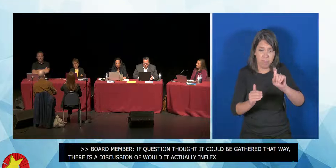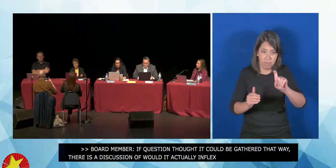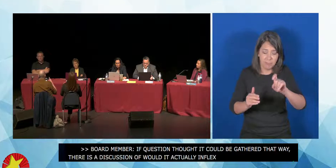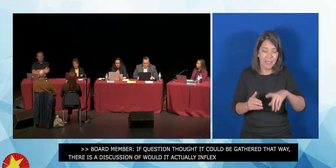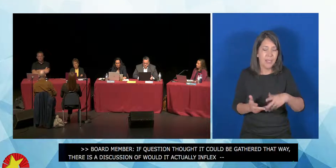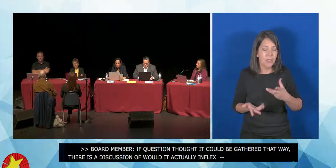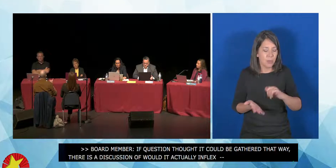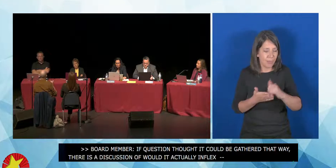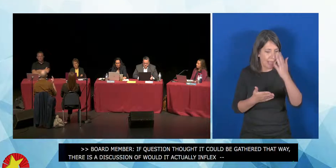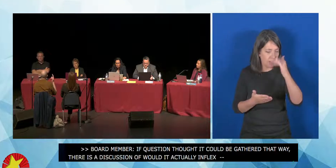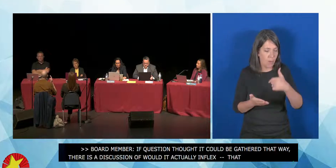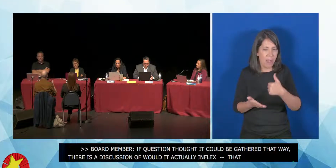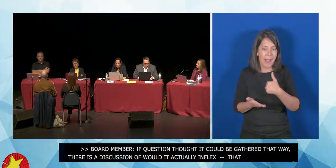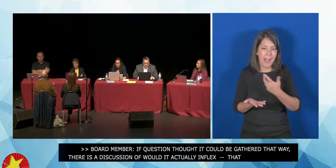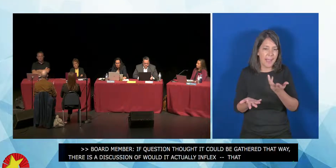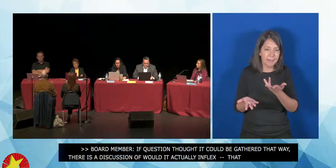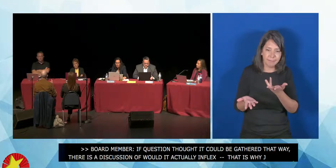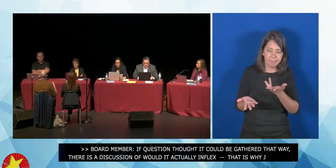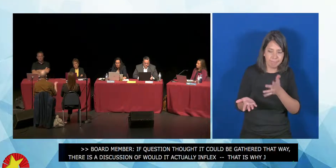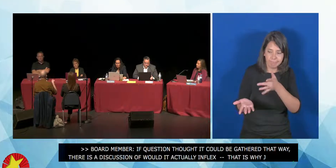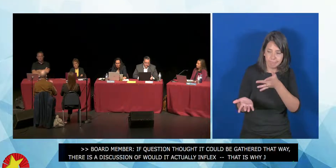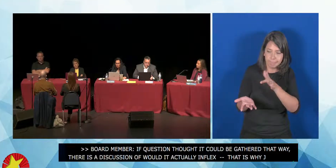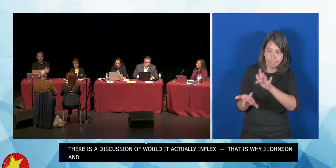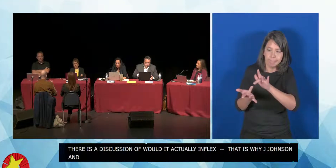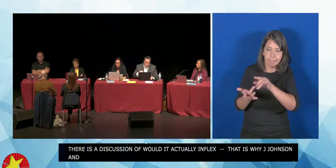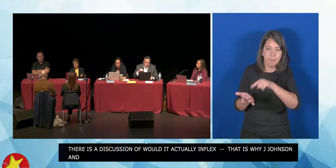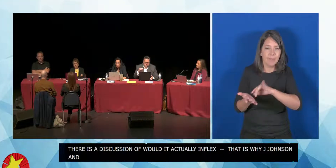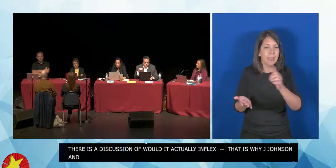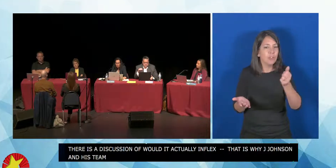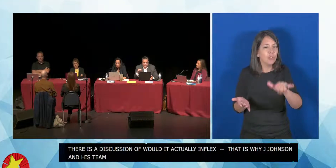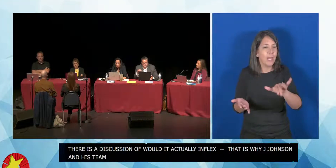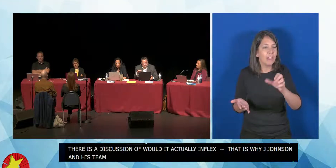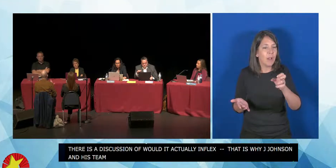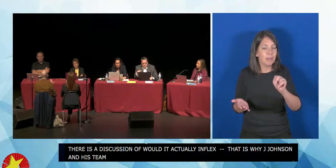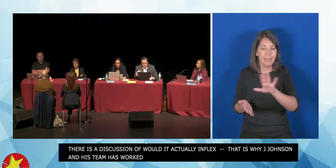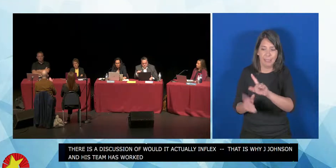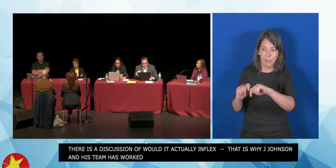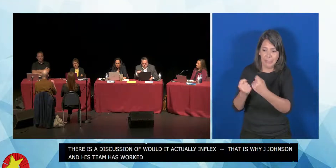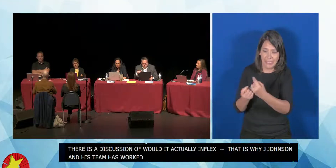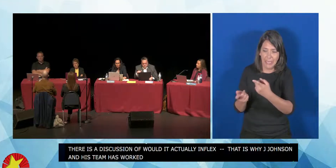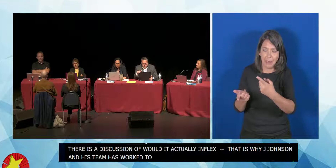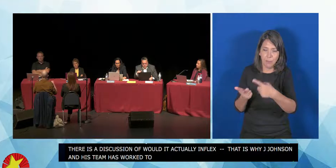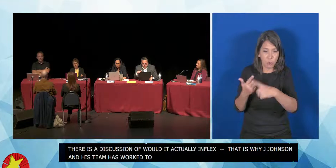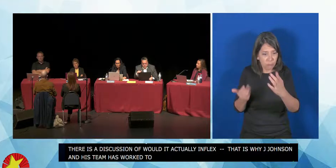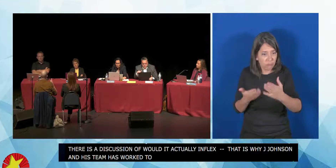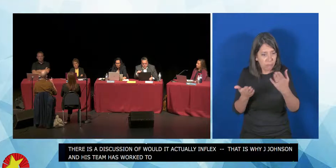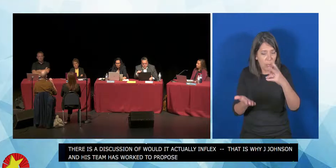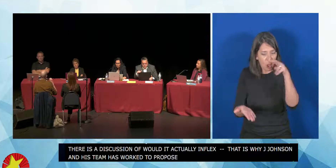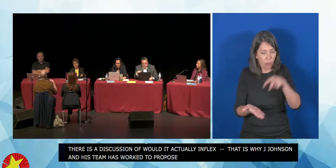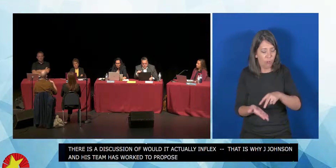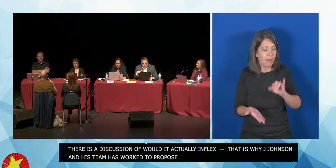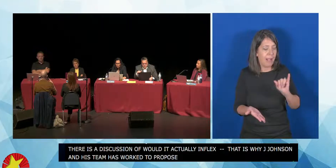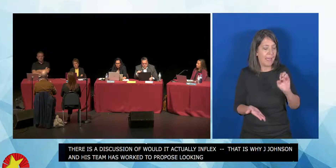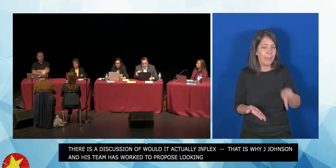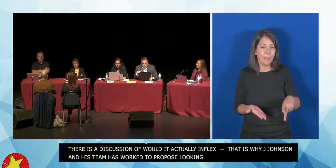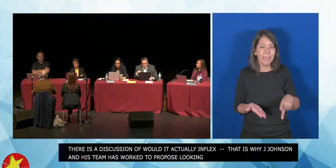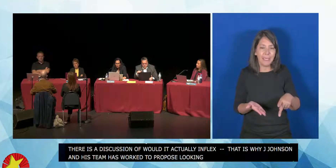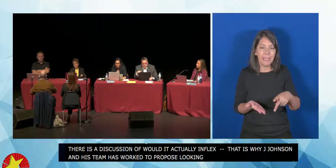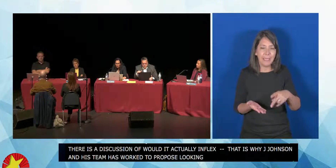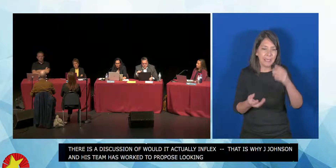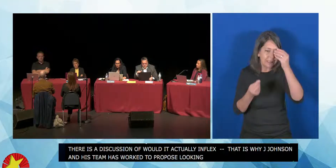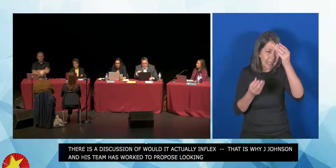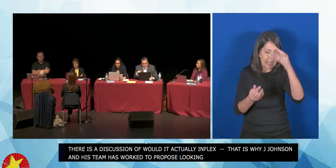Johnson and his team have worked to propose looking at the IEP goal attainment data versus